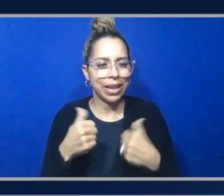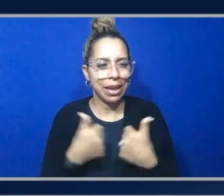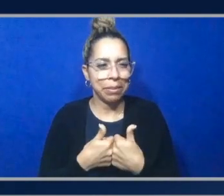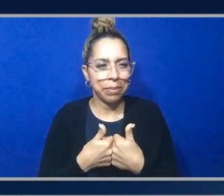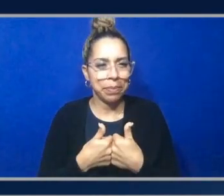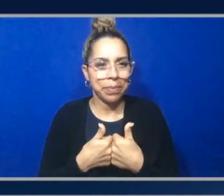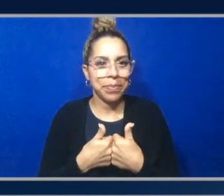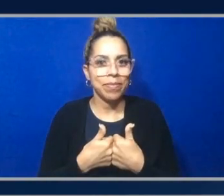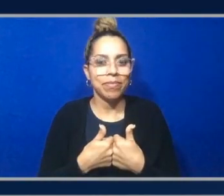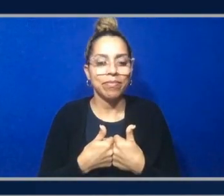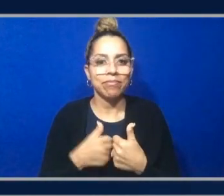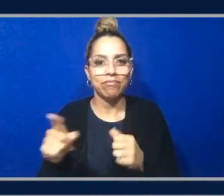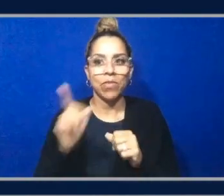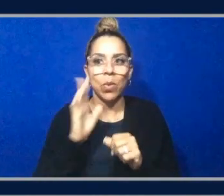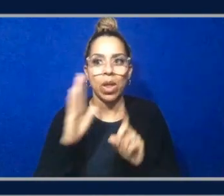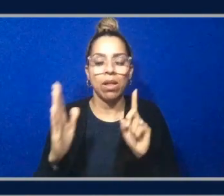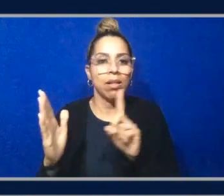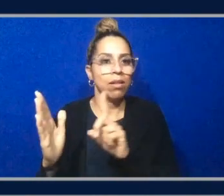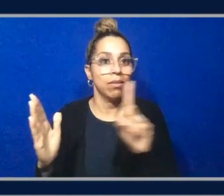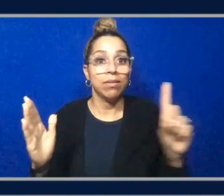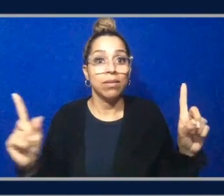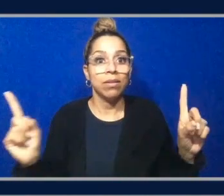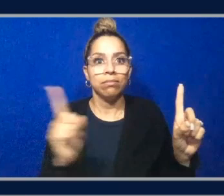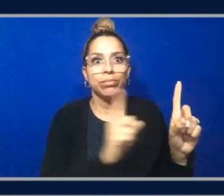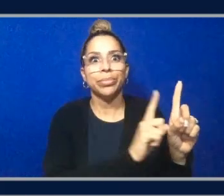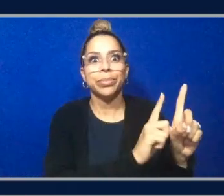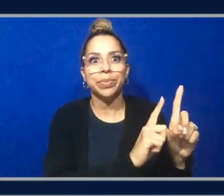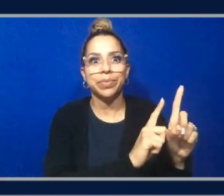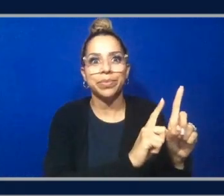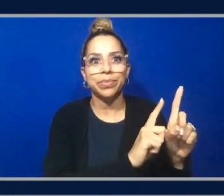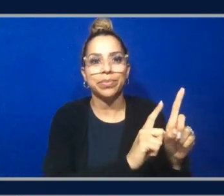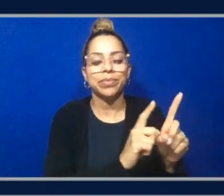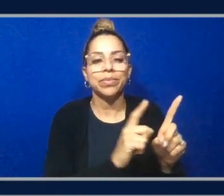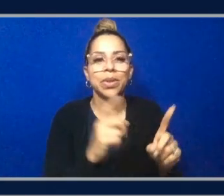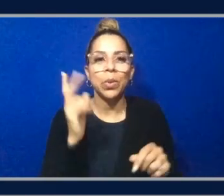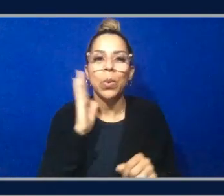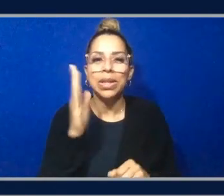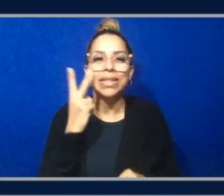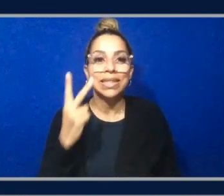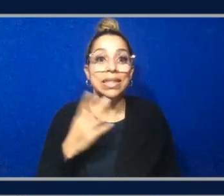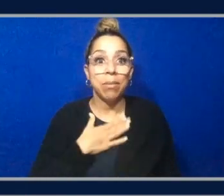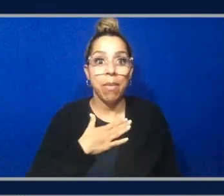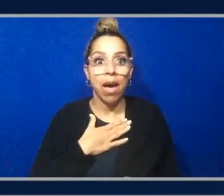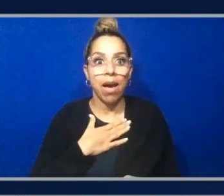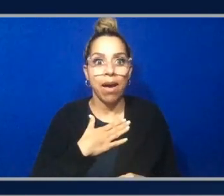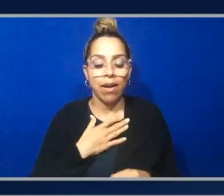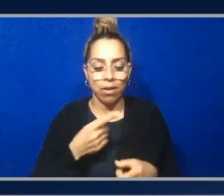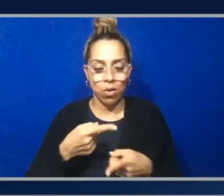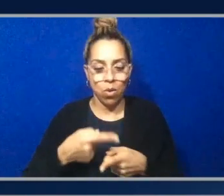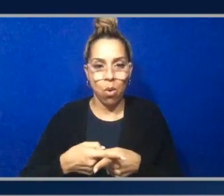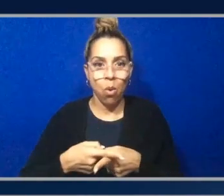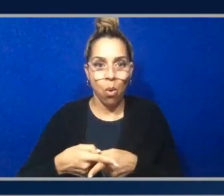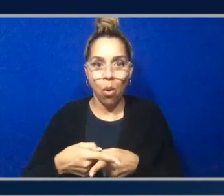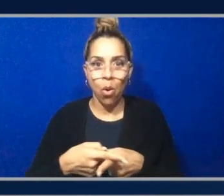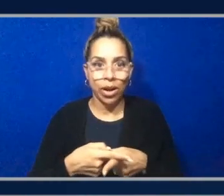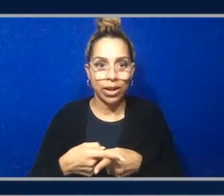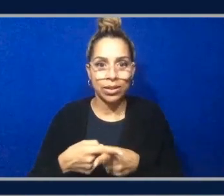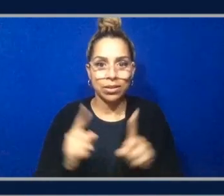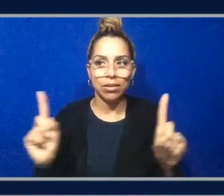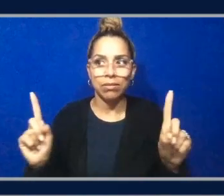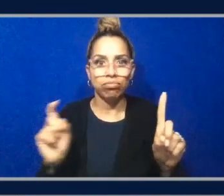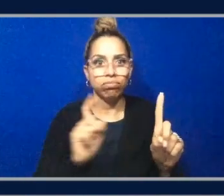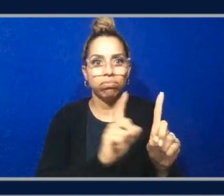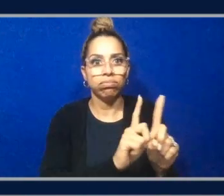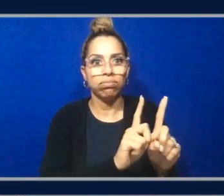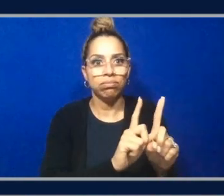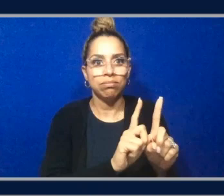gets my coordinates Okay. and like go to that location. I love that it's also trying to use a lot of emojis because